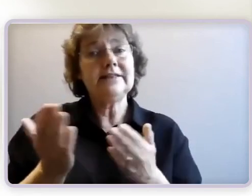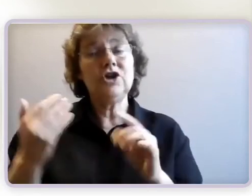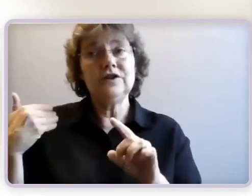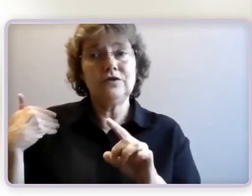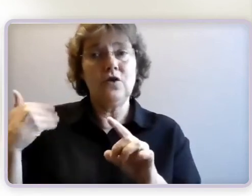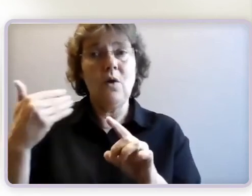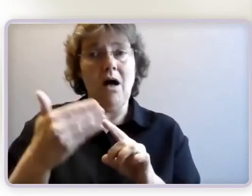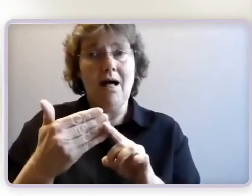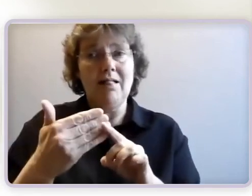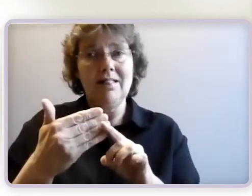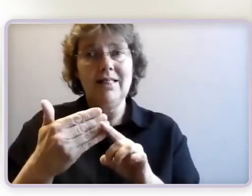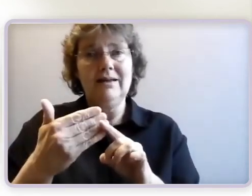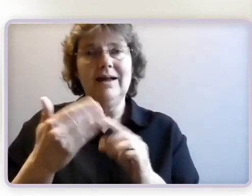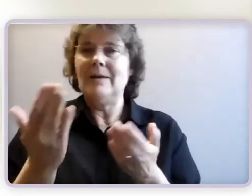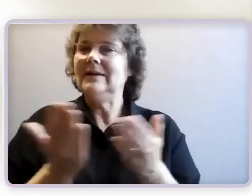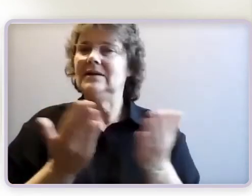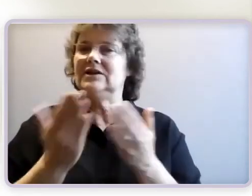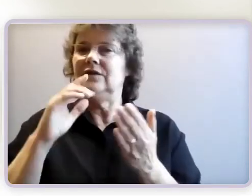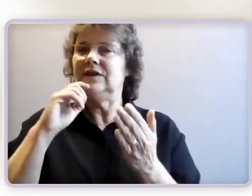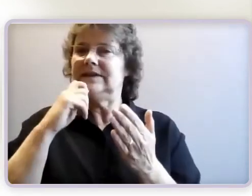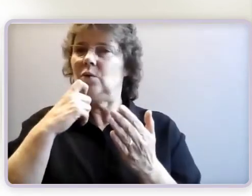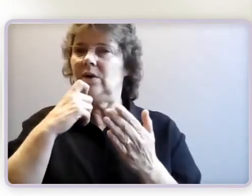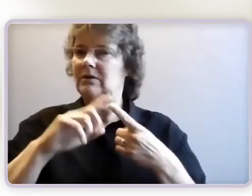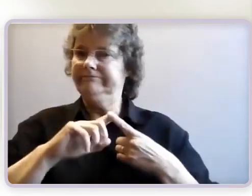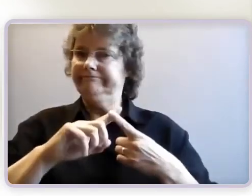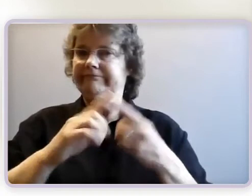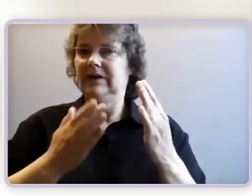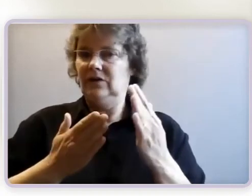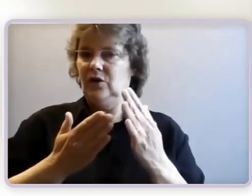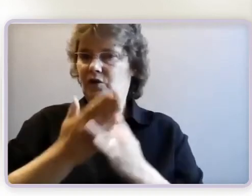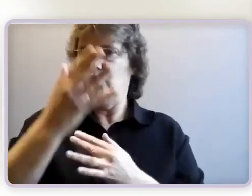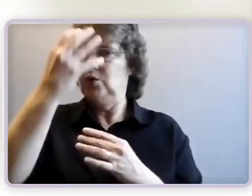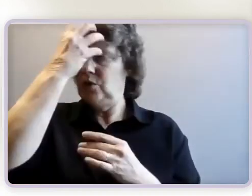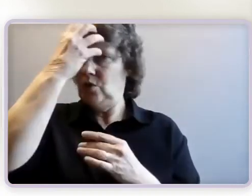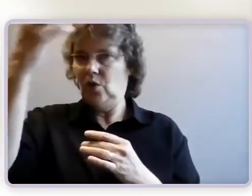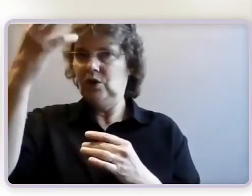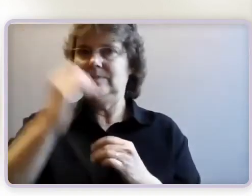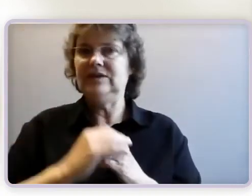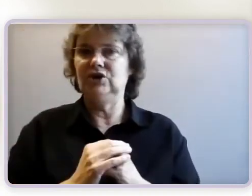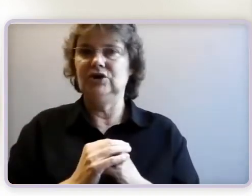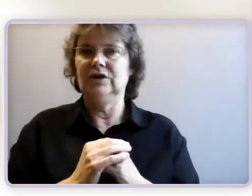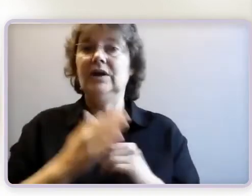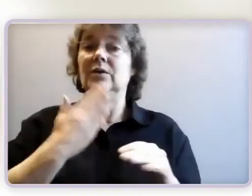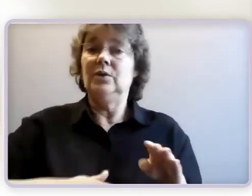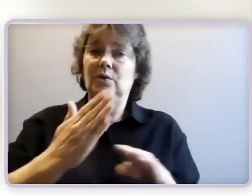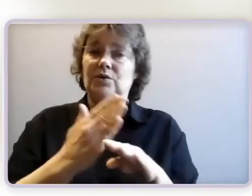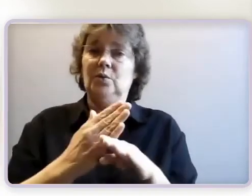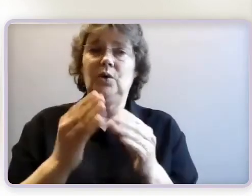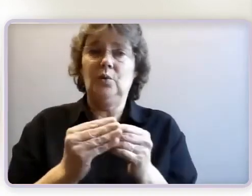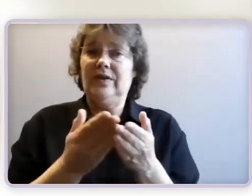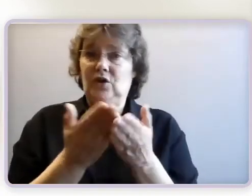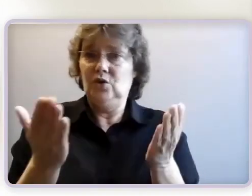of the Commission, and we want to work with you to reach people with a disability,